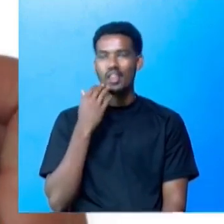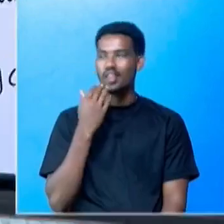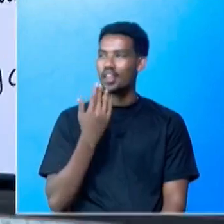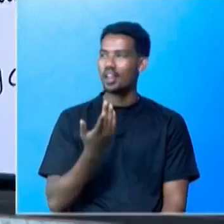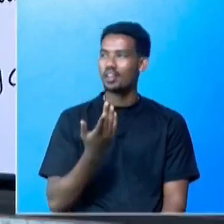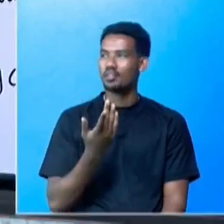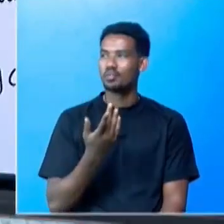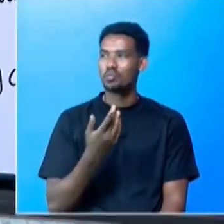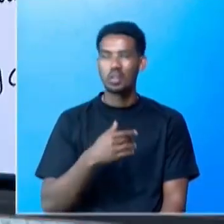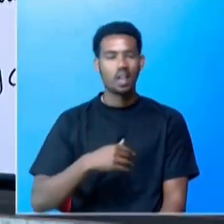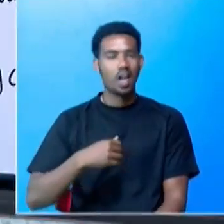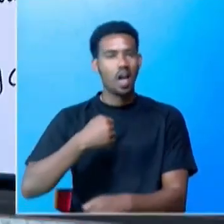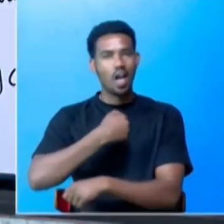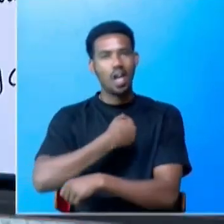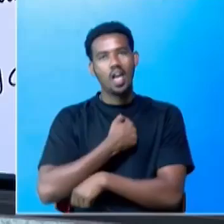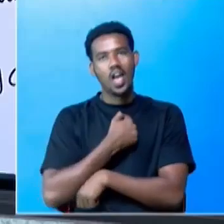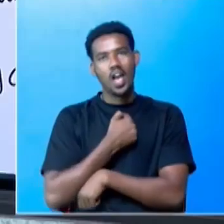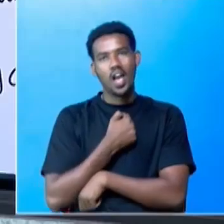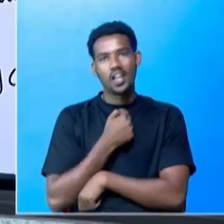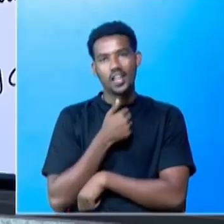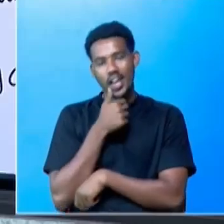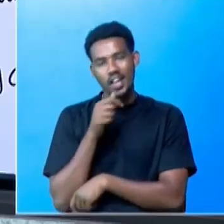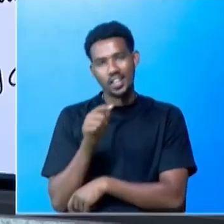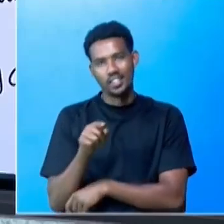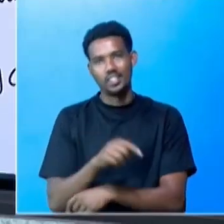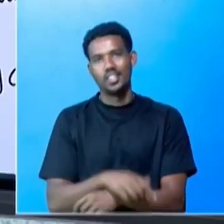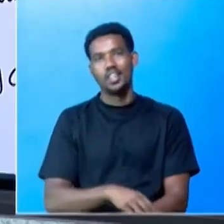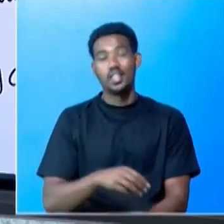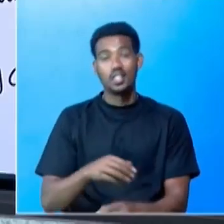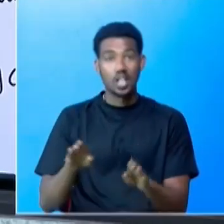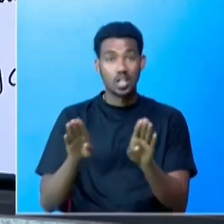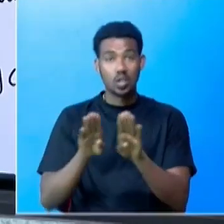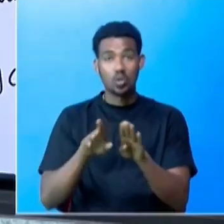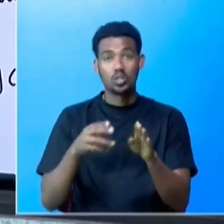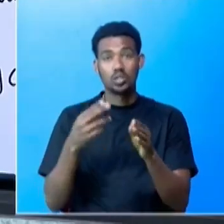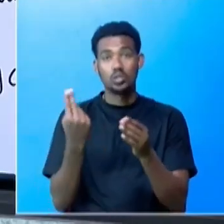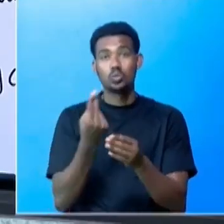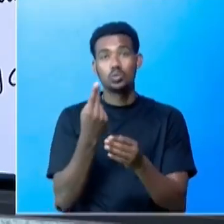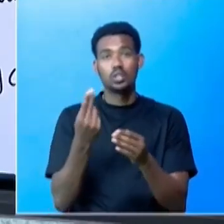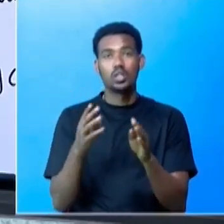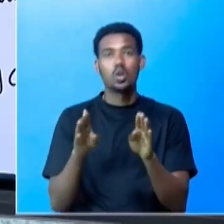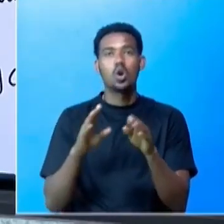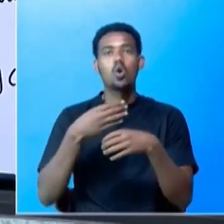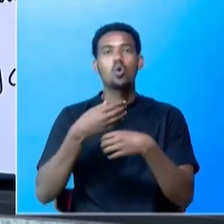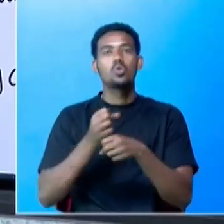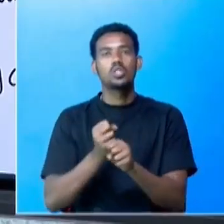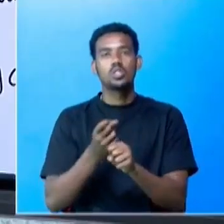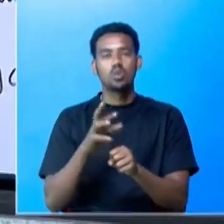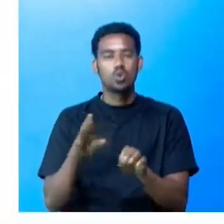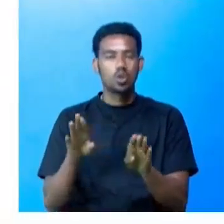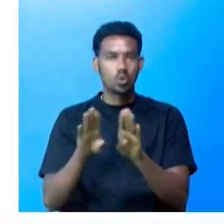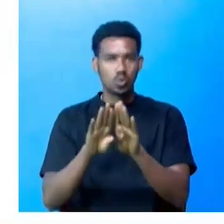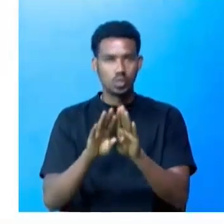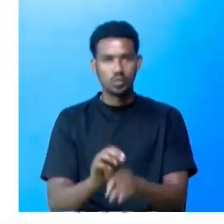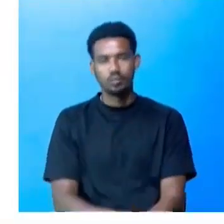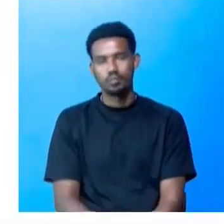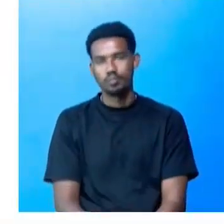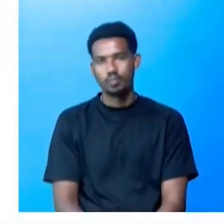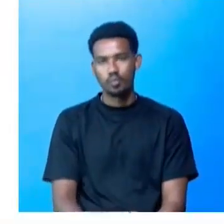So let us close this paragraph by using conclusion or closing.